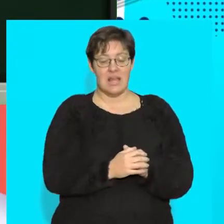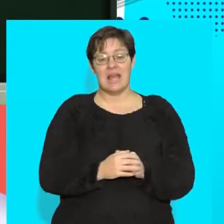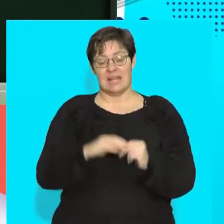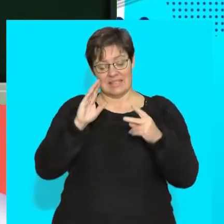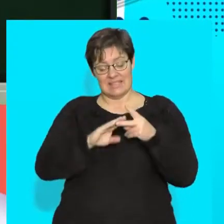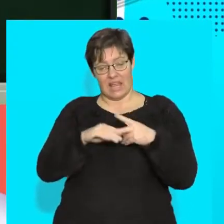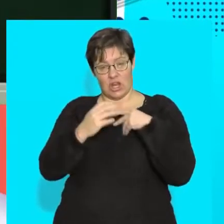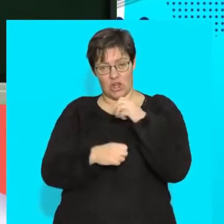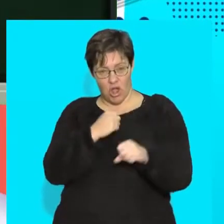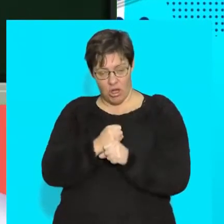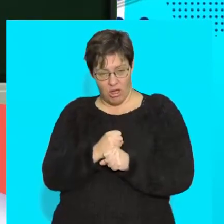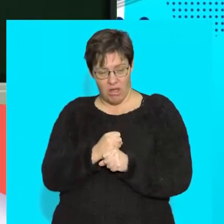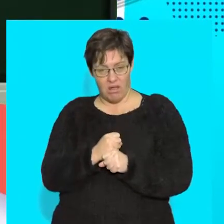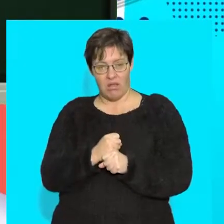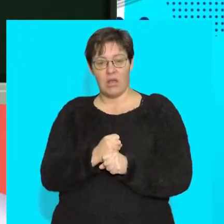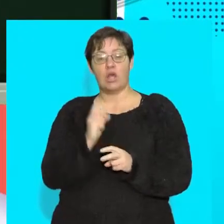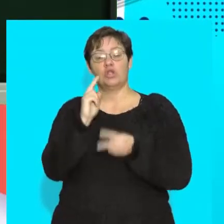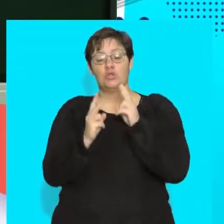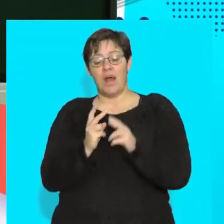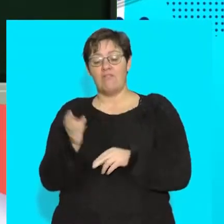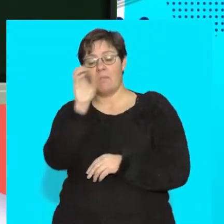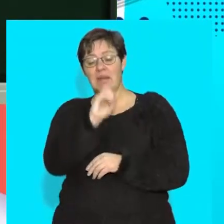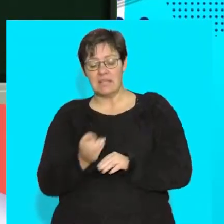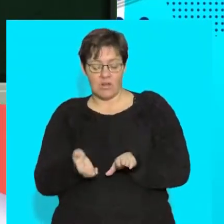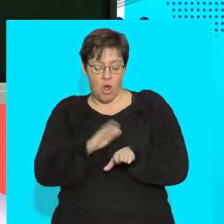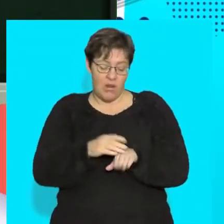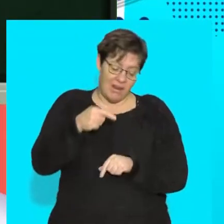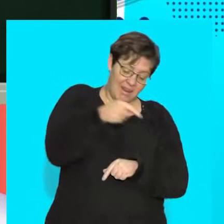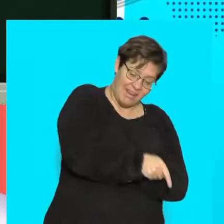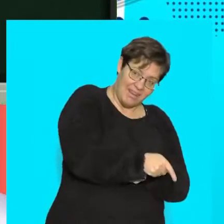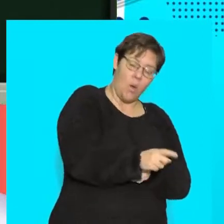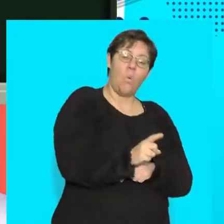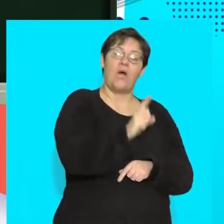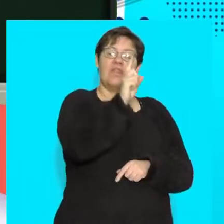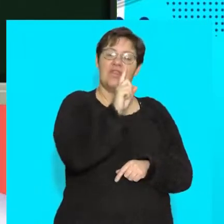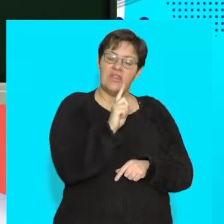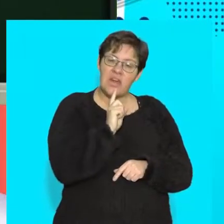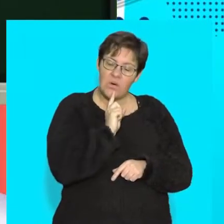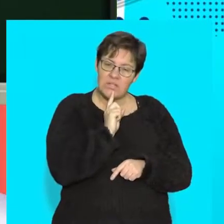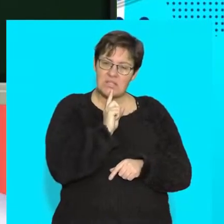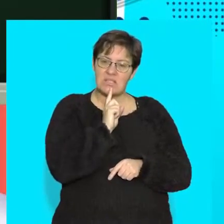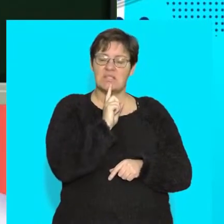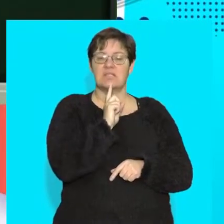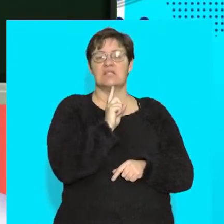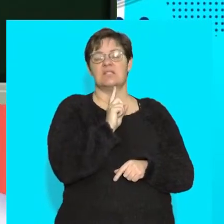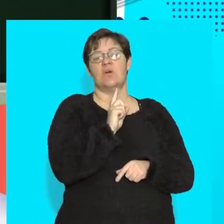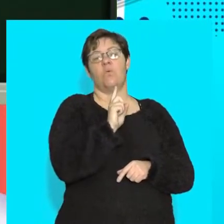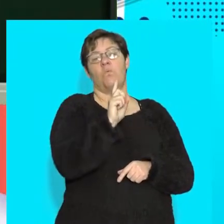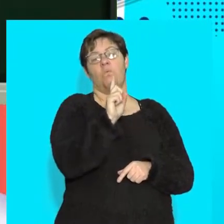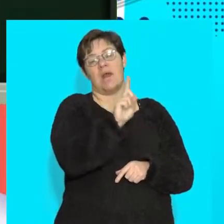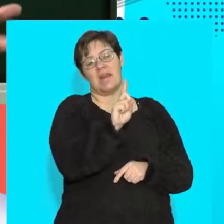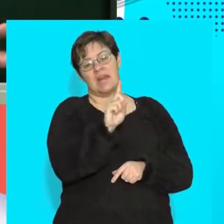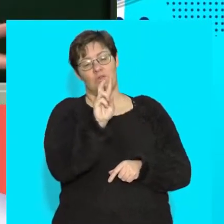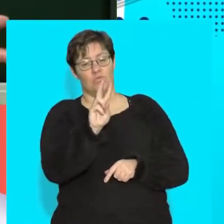second year you are going to get 12% of what you have at the end of first year, not